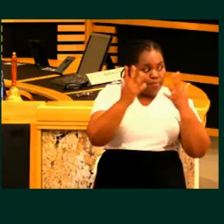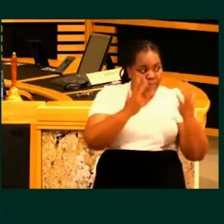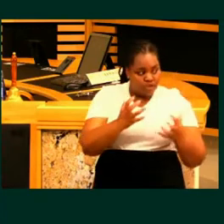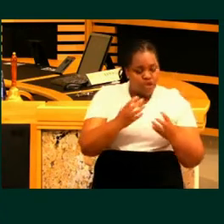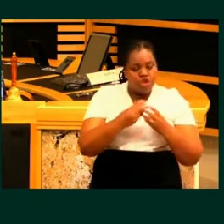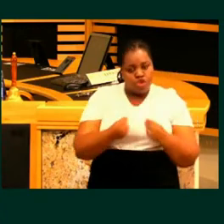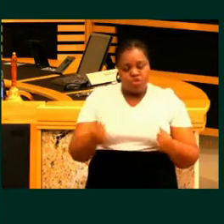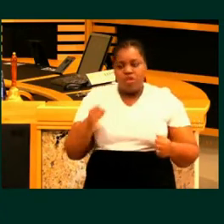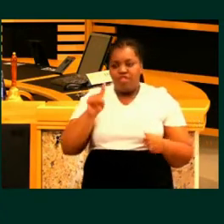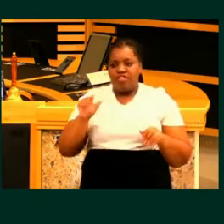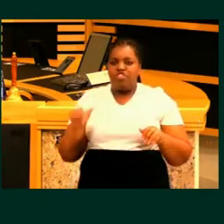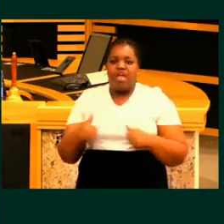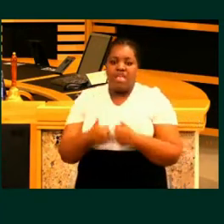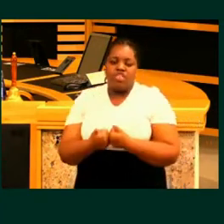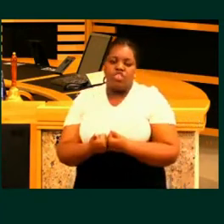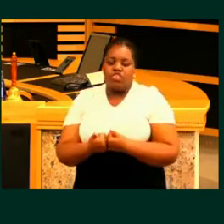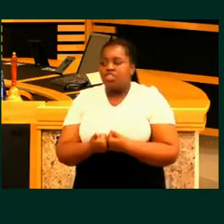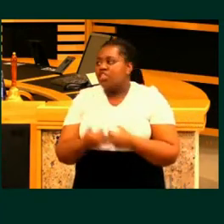particular challenges